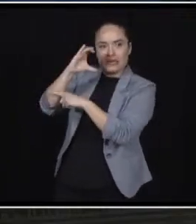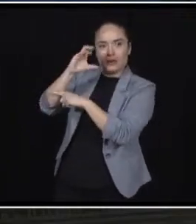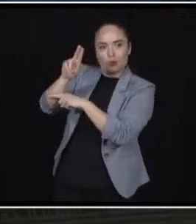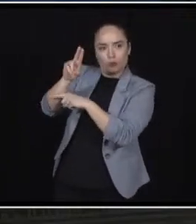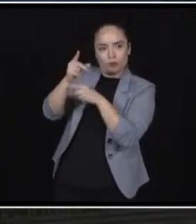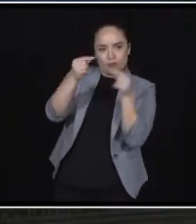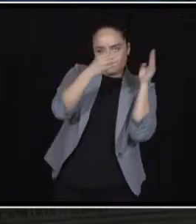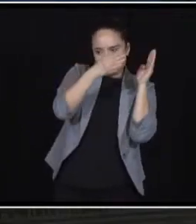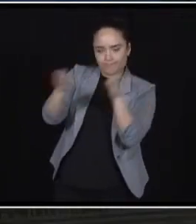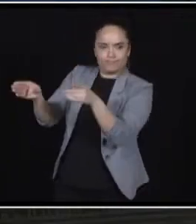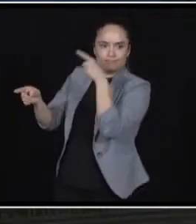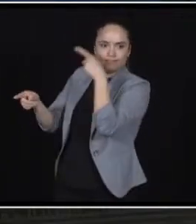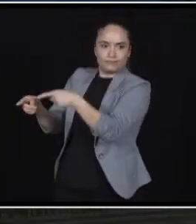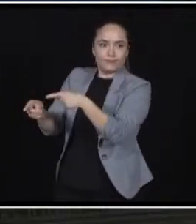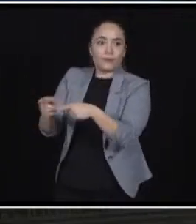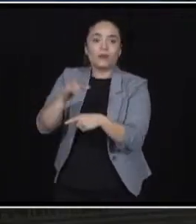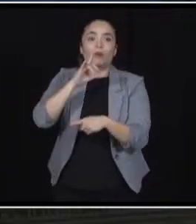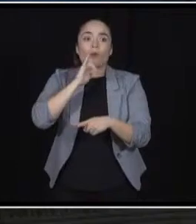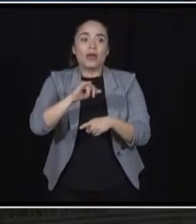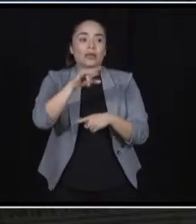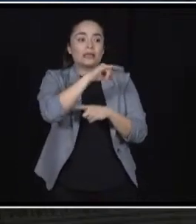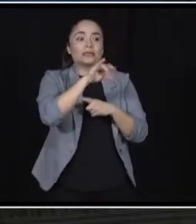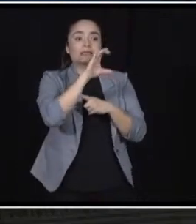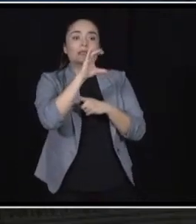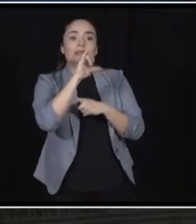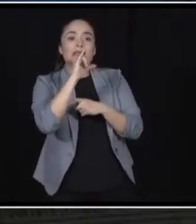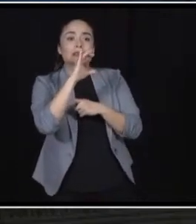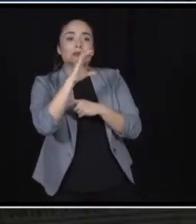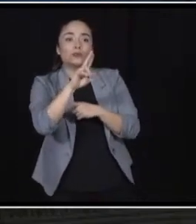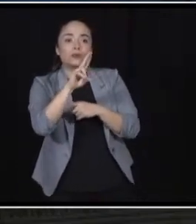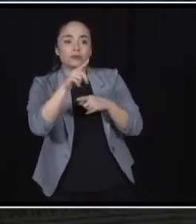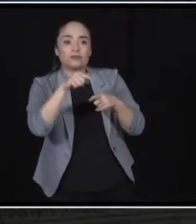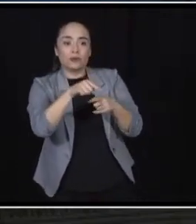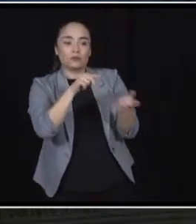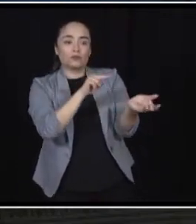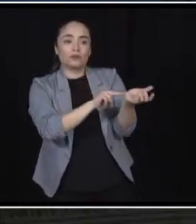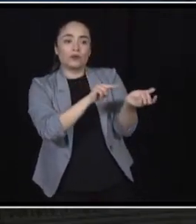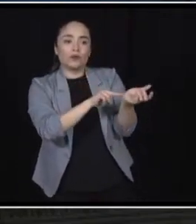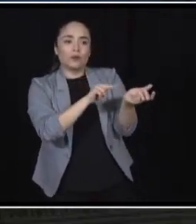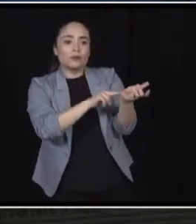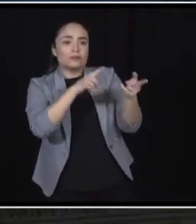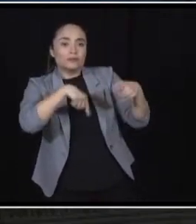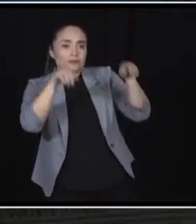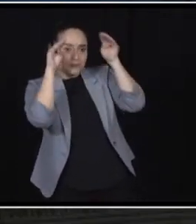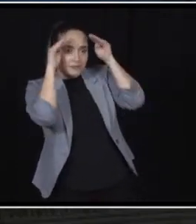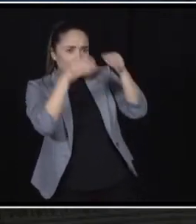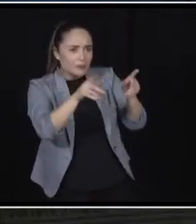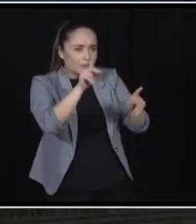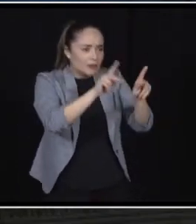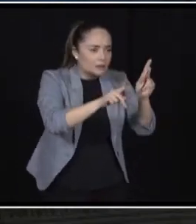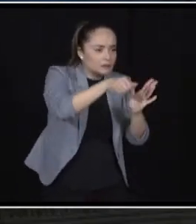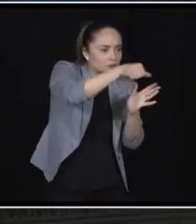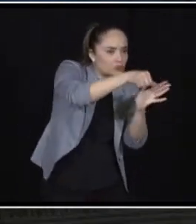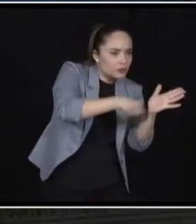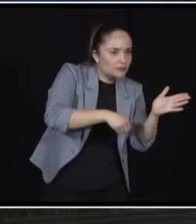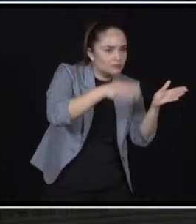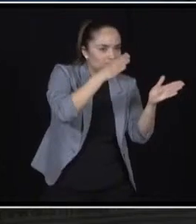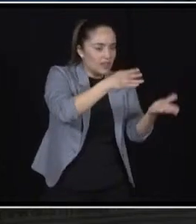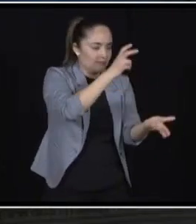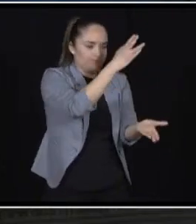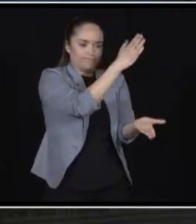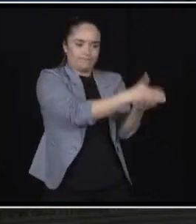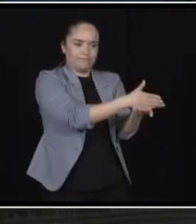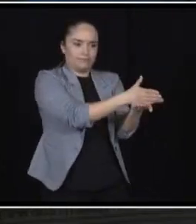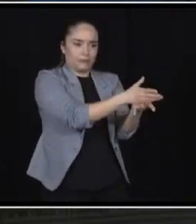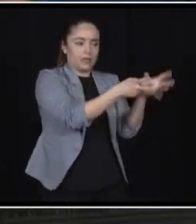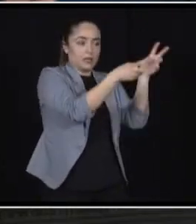surgeries are now going to be dealing with COVID patients. We're moving everyone else up who is able to work in that capacity, and